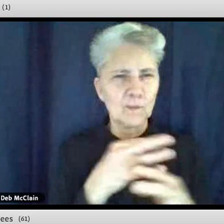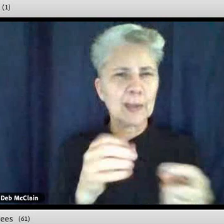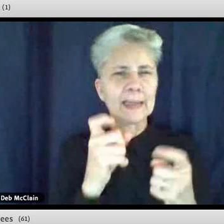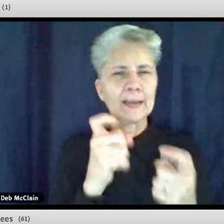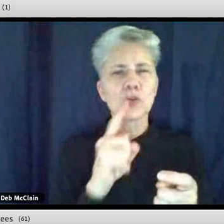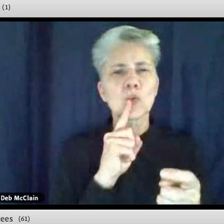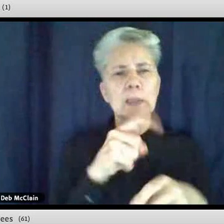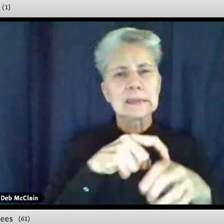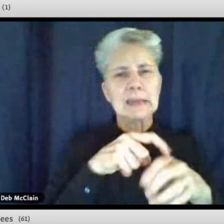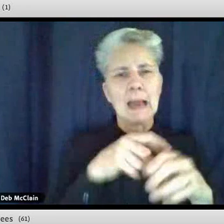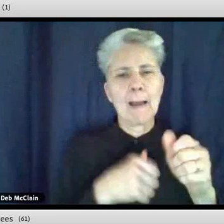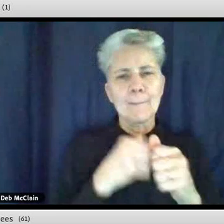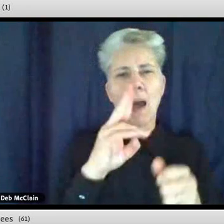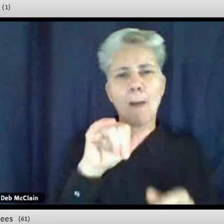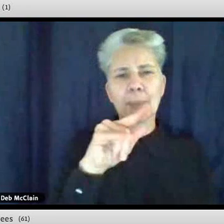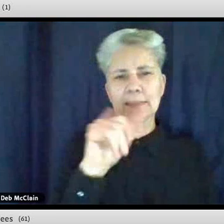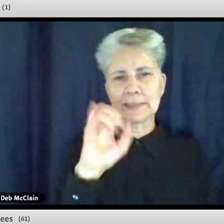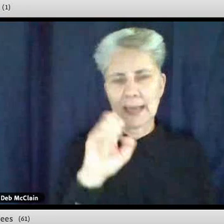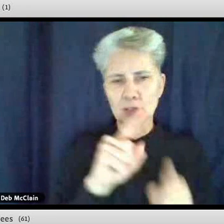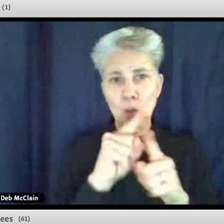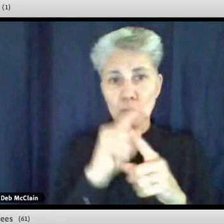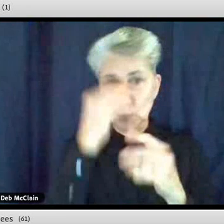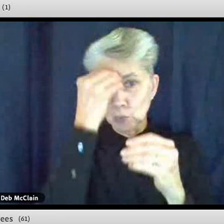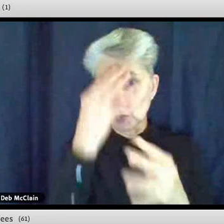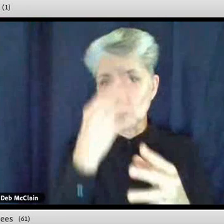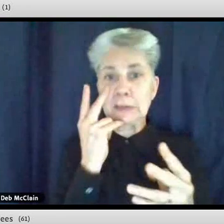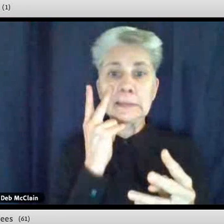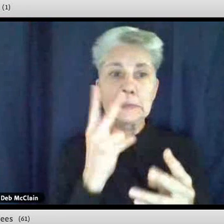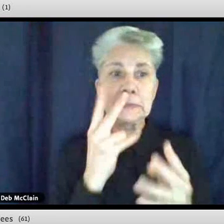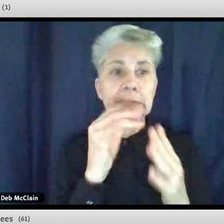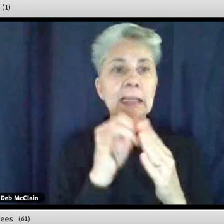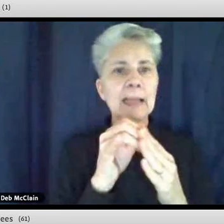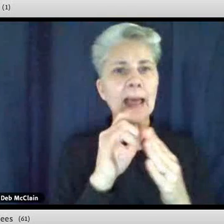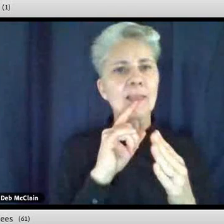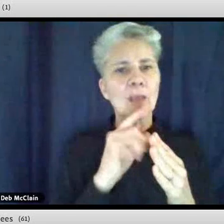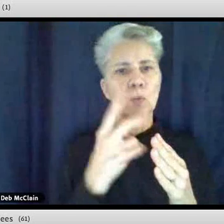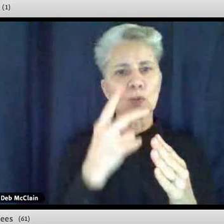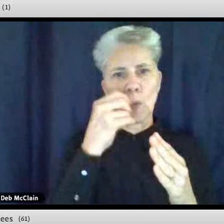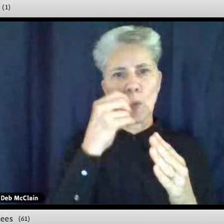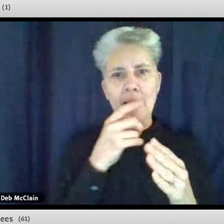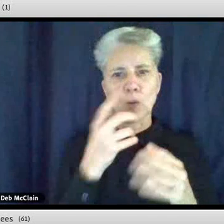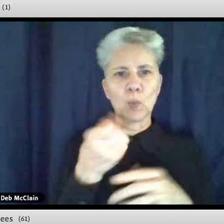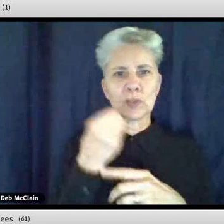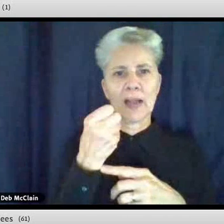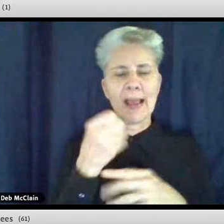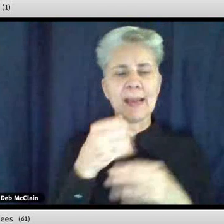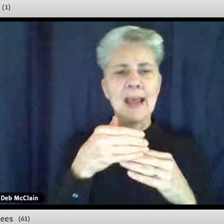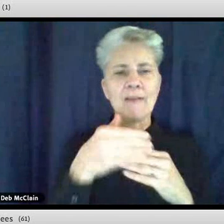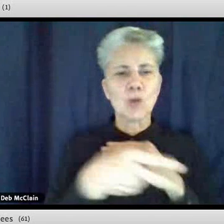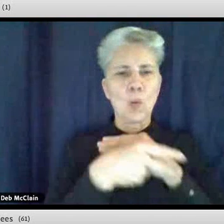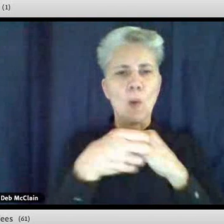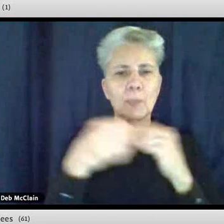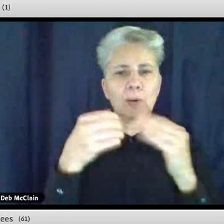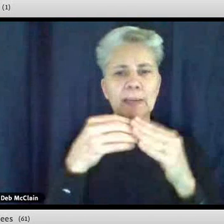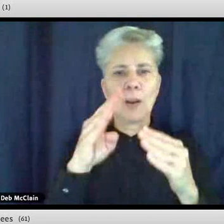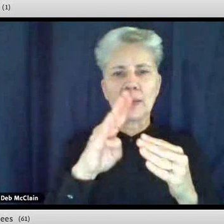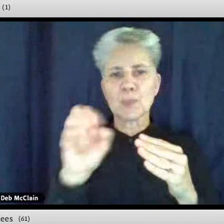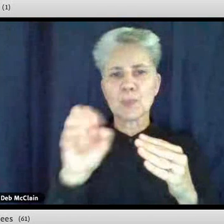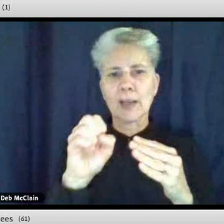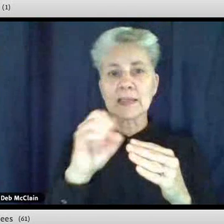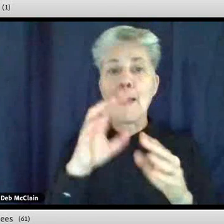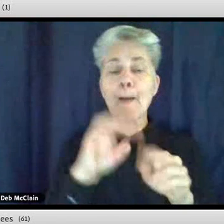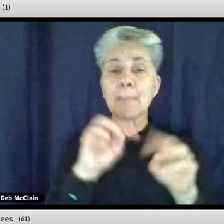Not iTunes. I'm sorry, the Apple Store, and it's free, and it gives you real-time updates, and also gives a little bit of news. You can see that there were